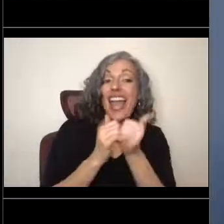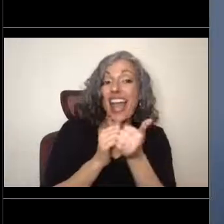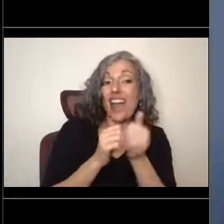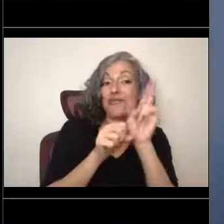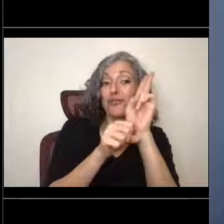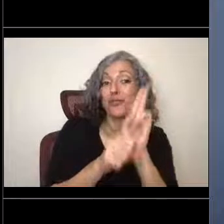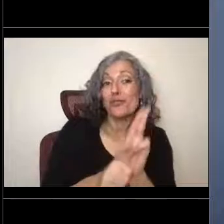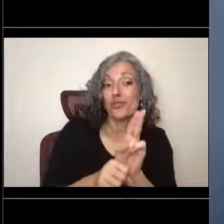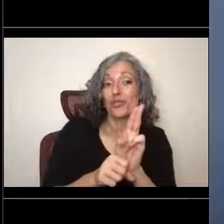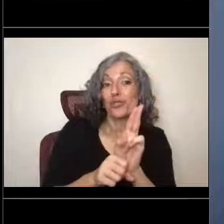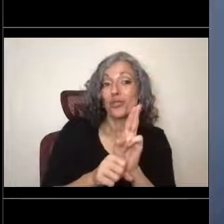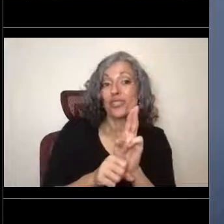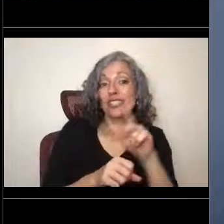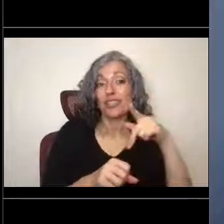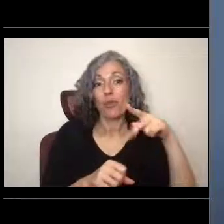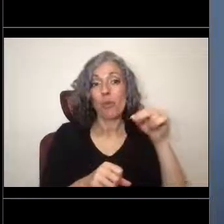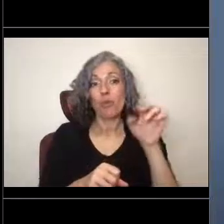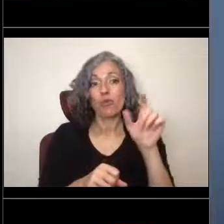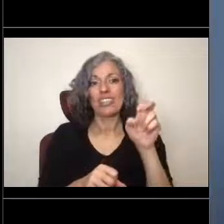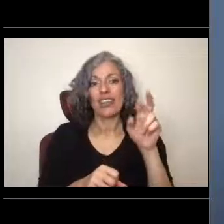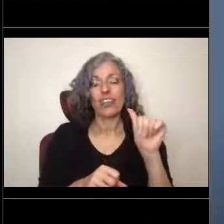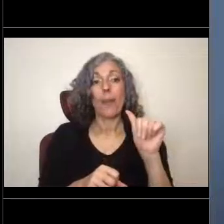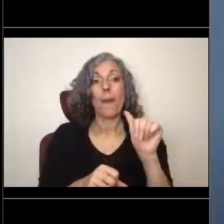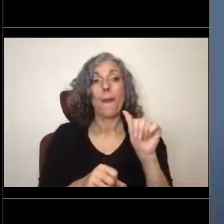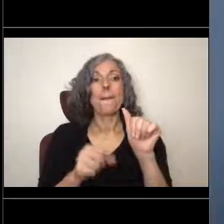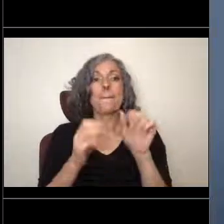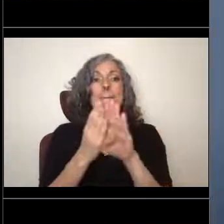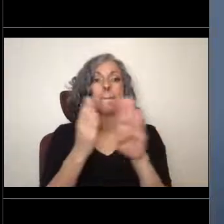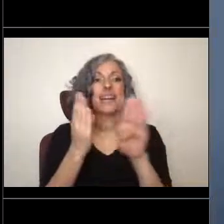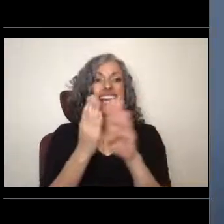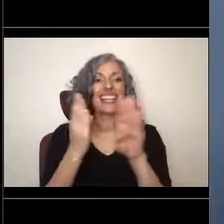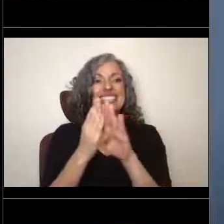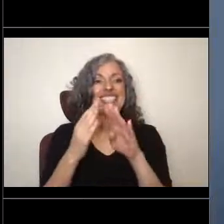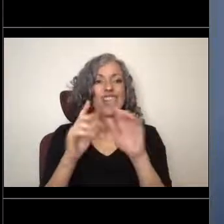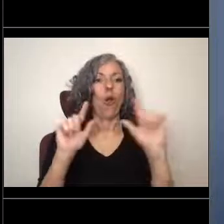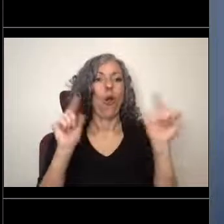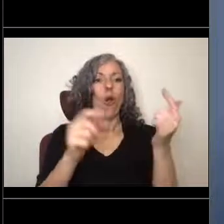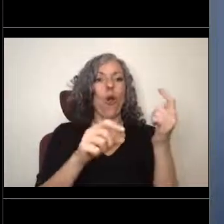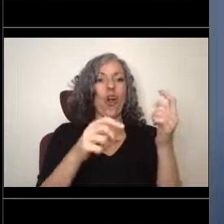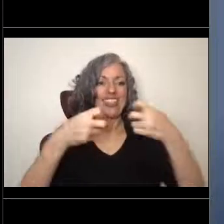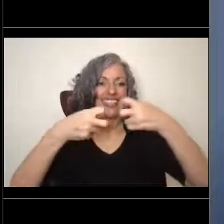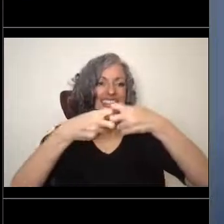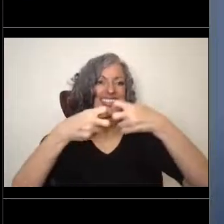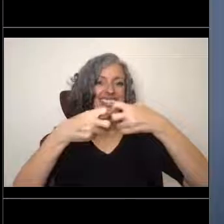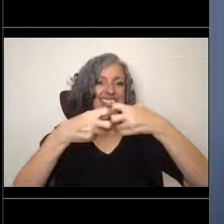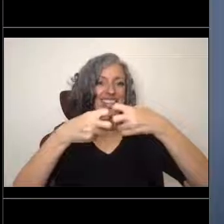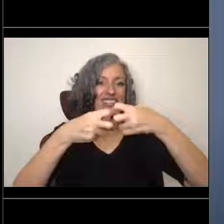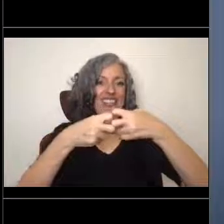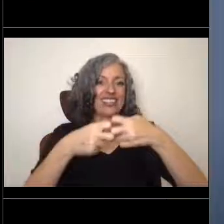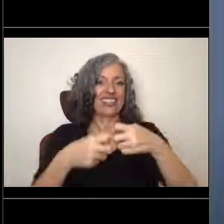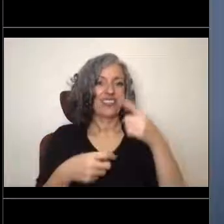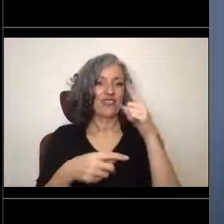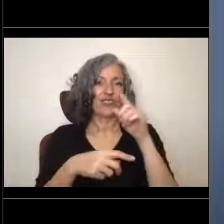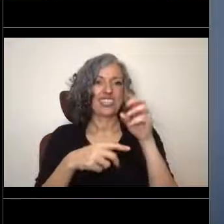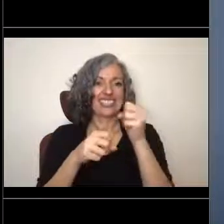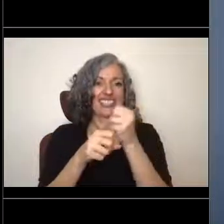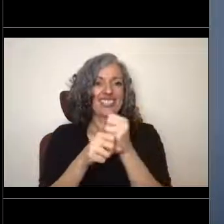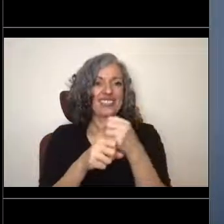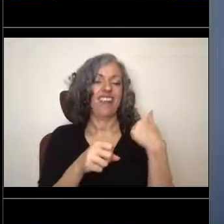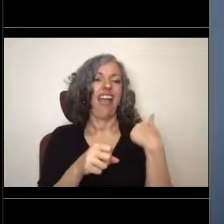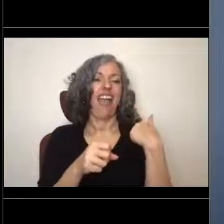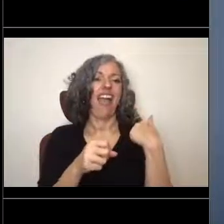Proterra all-electric bus to take us around. Full disclosure, for 6 years, I was special advisor to the CEO